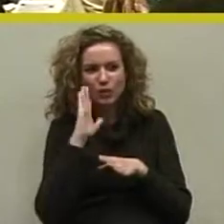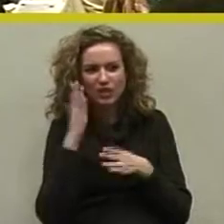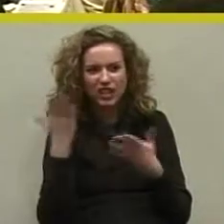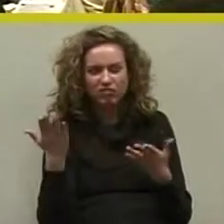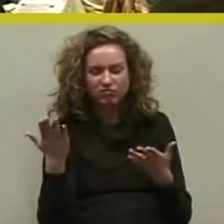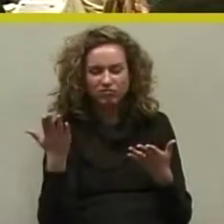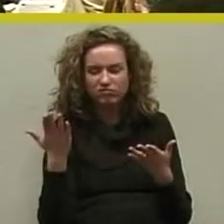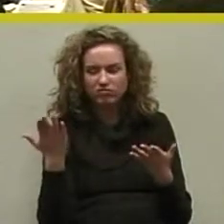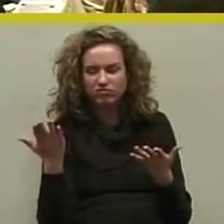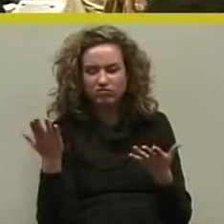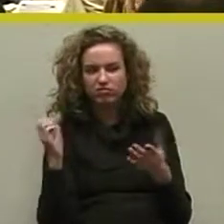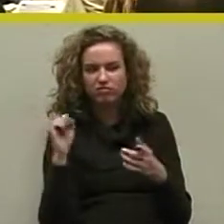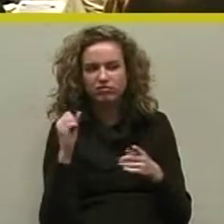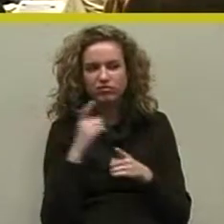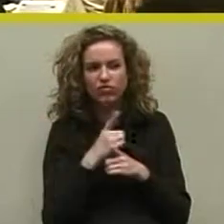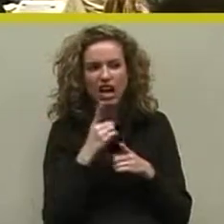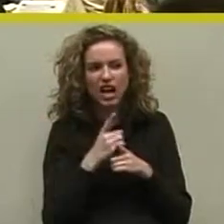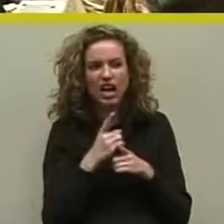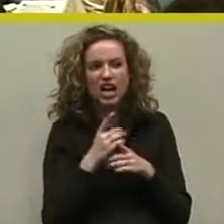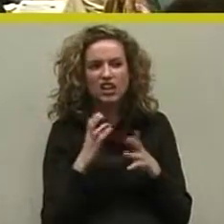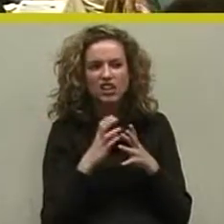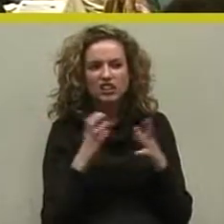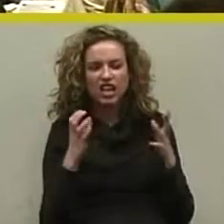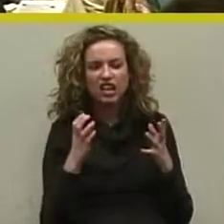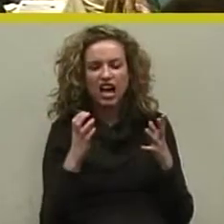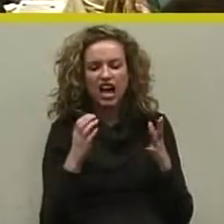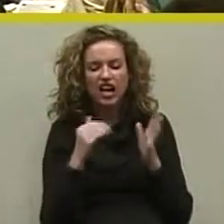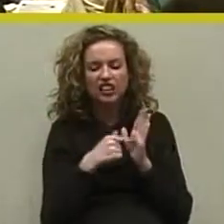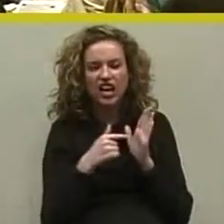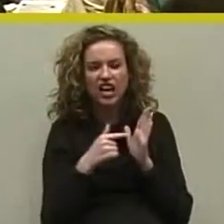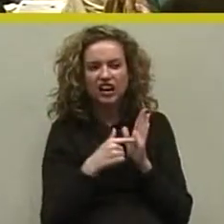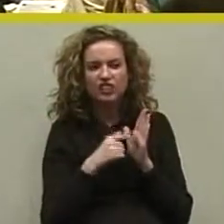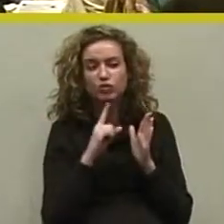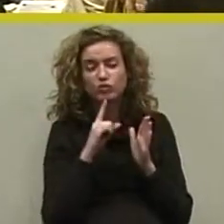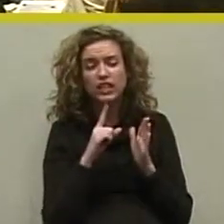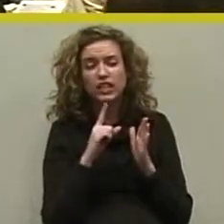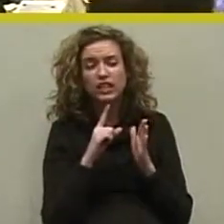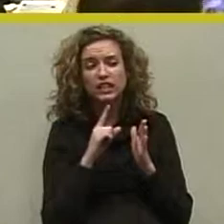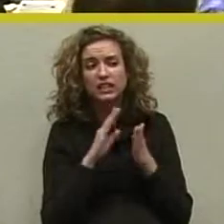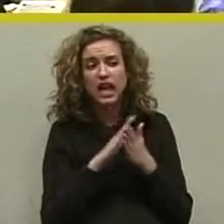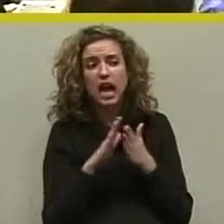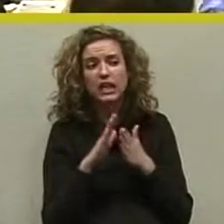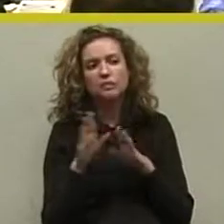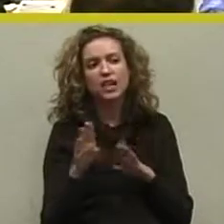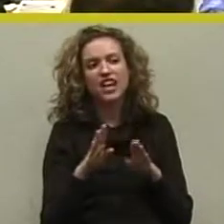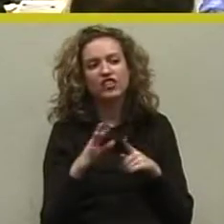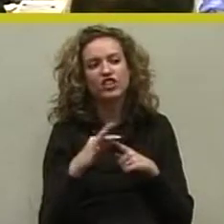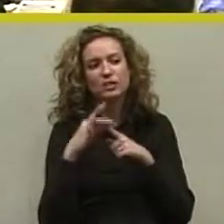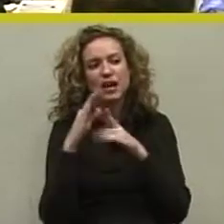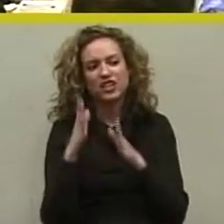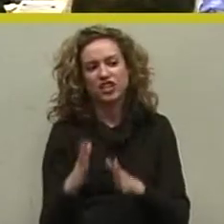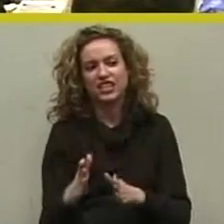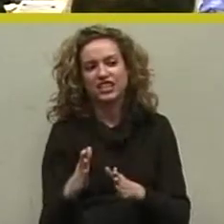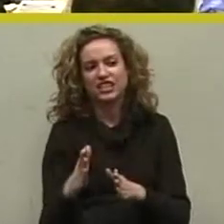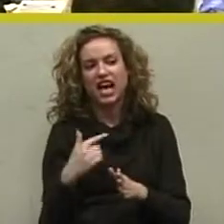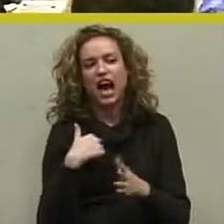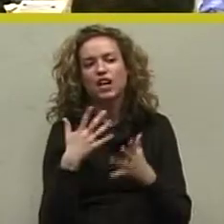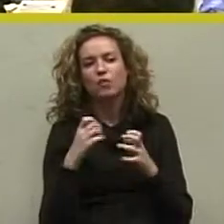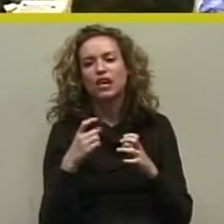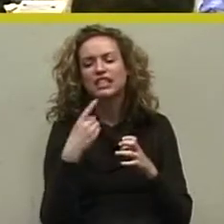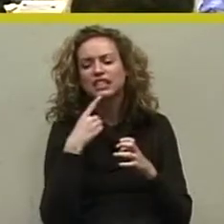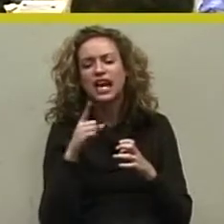Okay. Yeah, there's all kinds of stuff here where we do, this is a very nice behavior specialist. I don't want to tell you you have to do